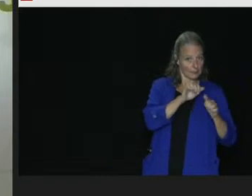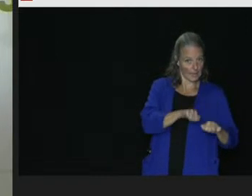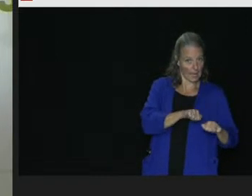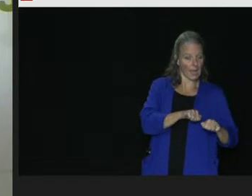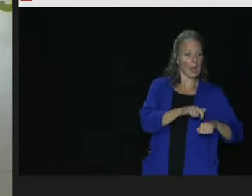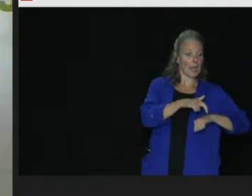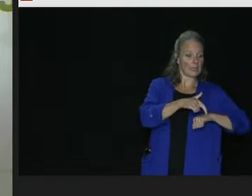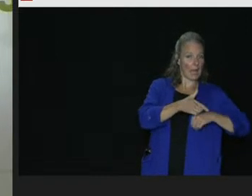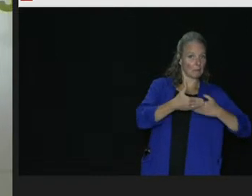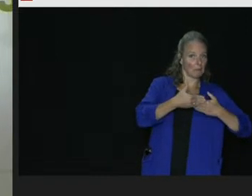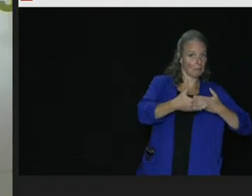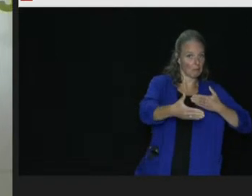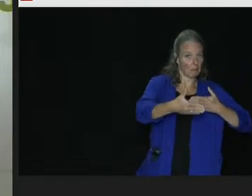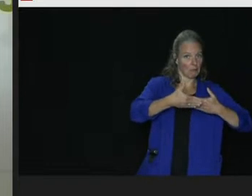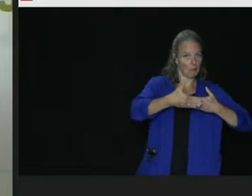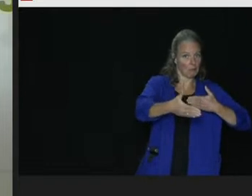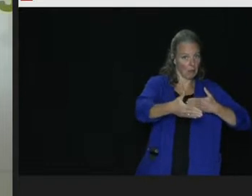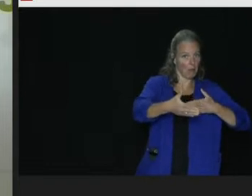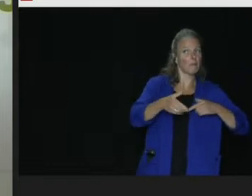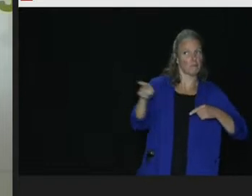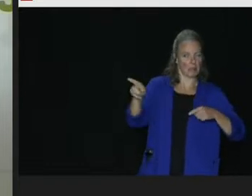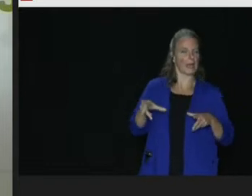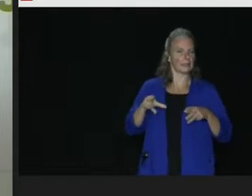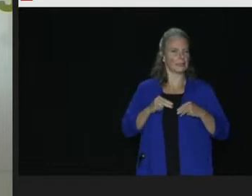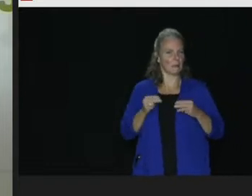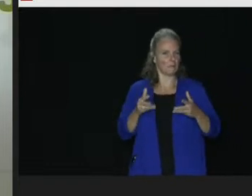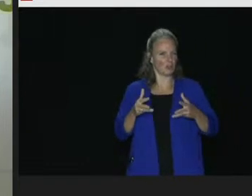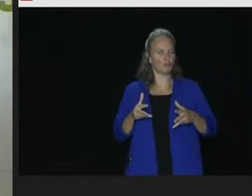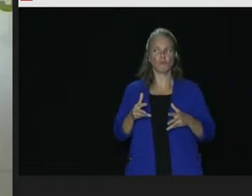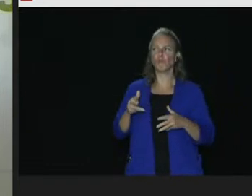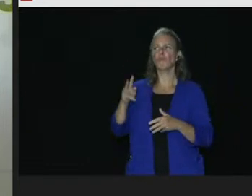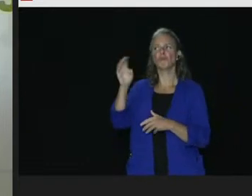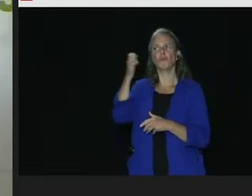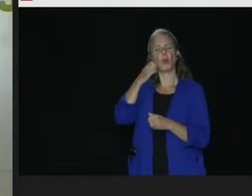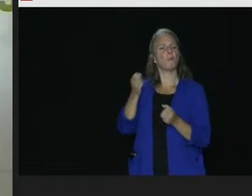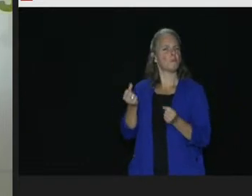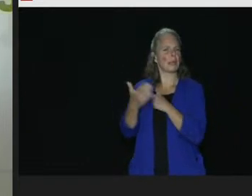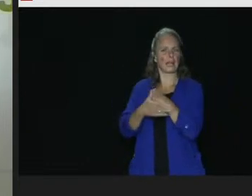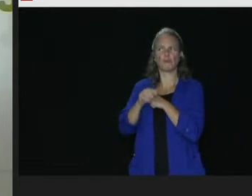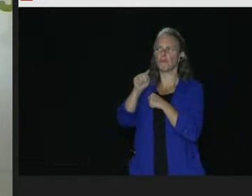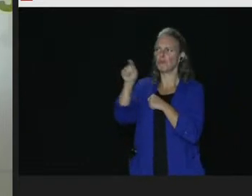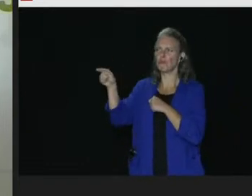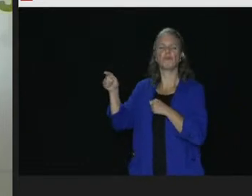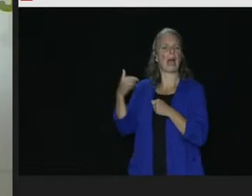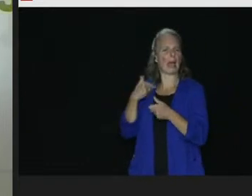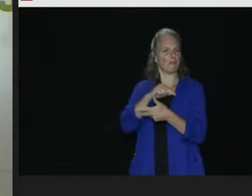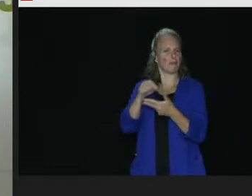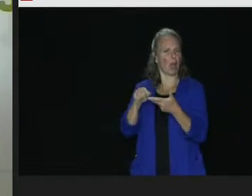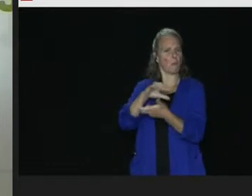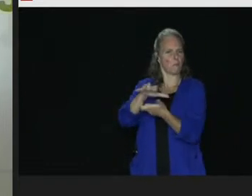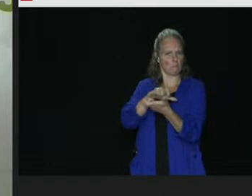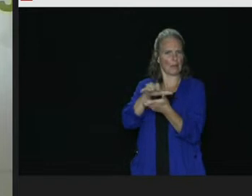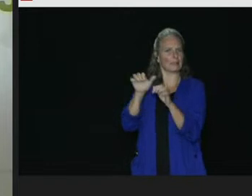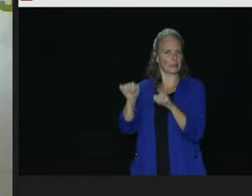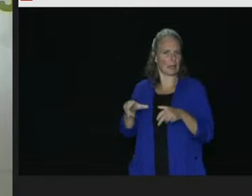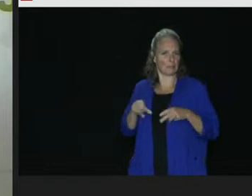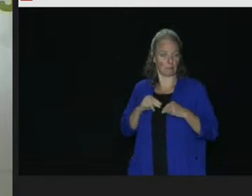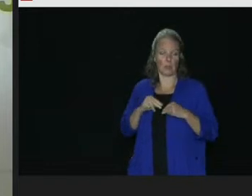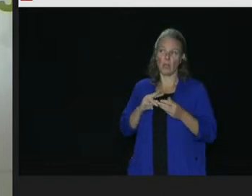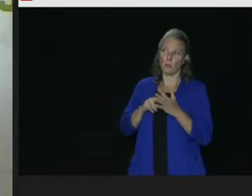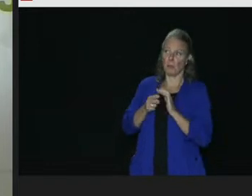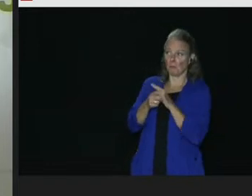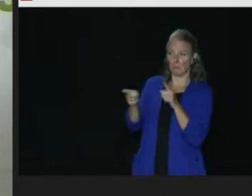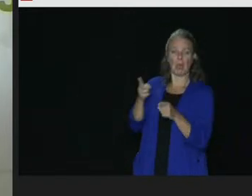Many other European countries already use mixed schedules, so there shouldn't be a problem with probably over a